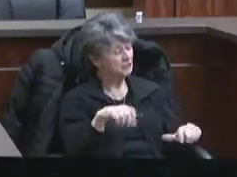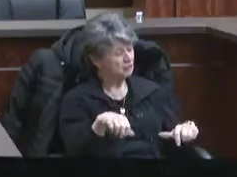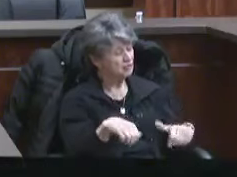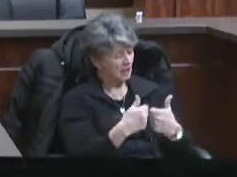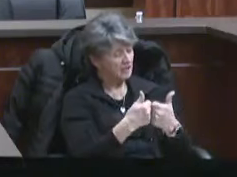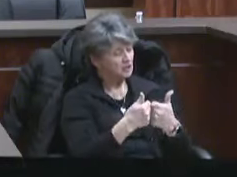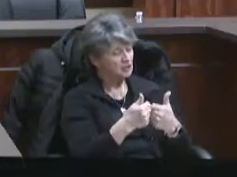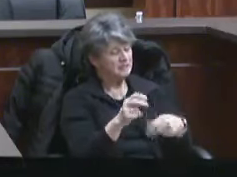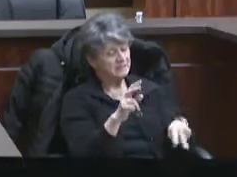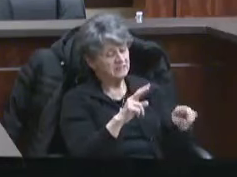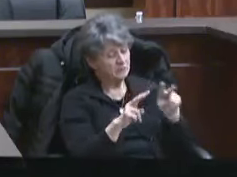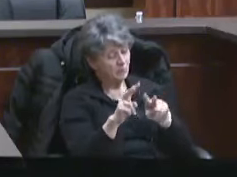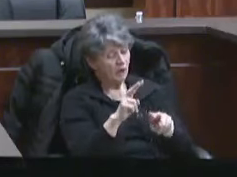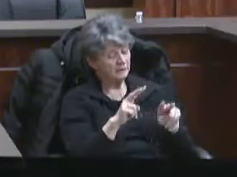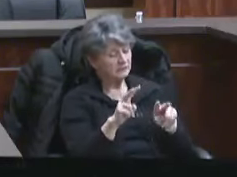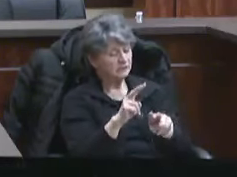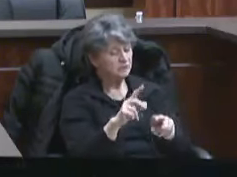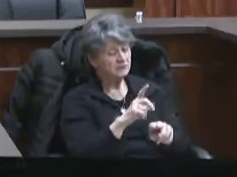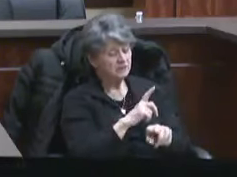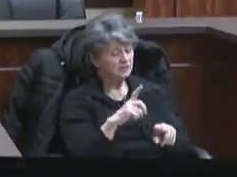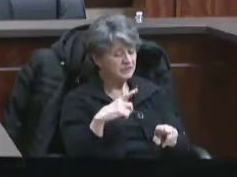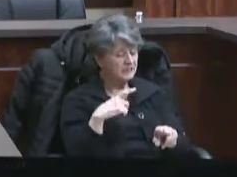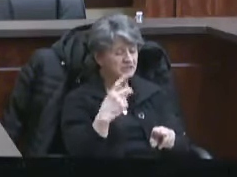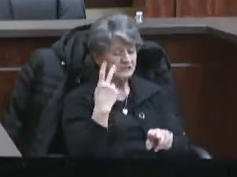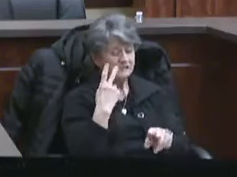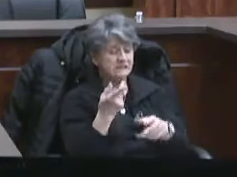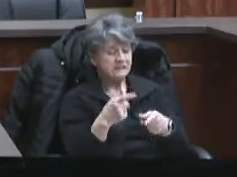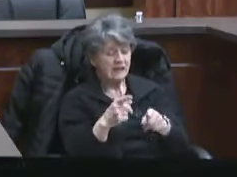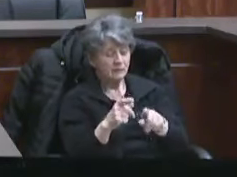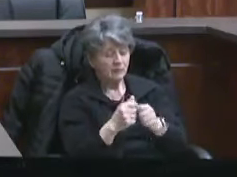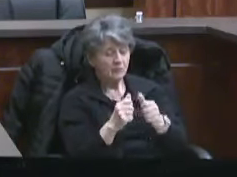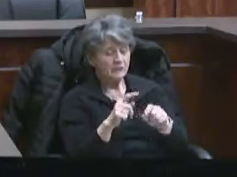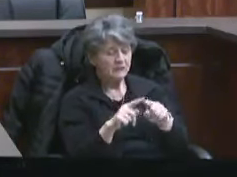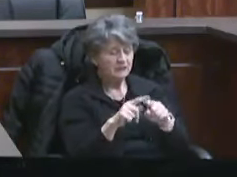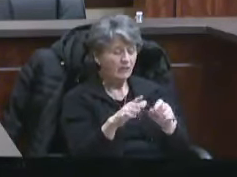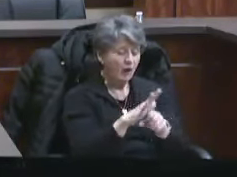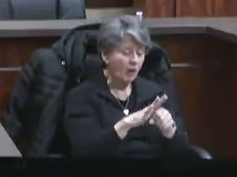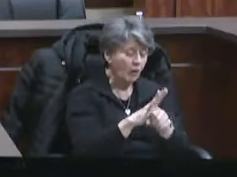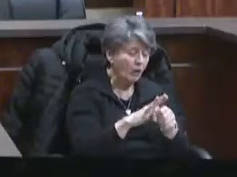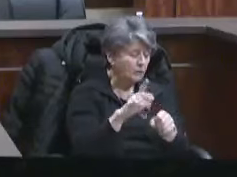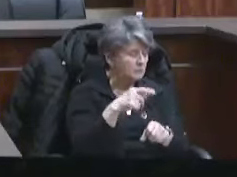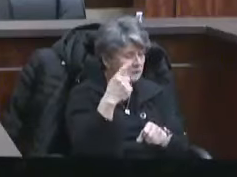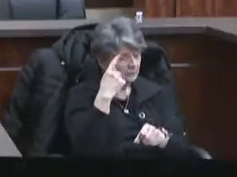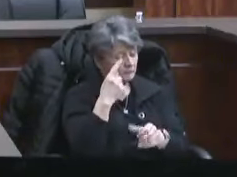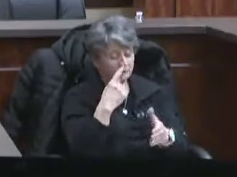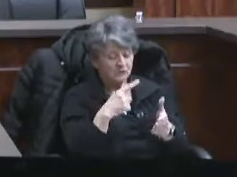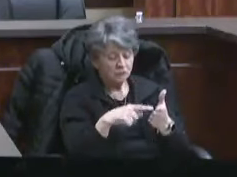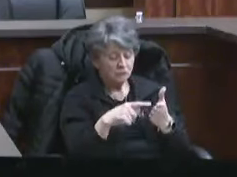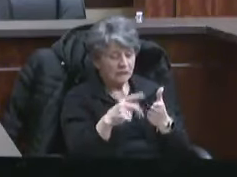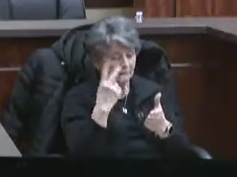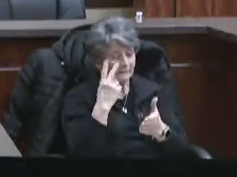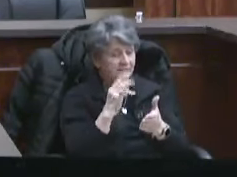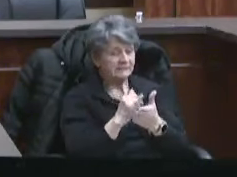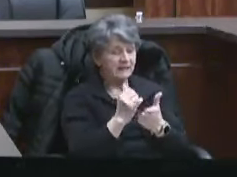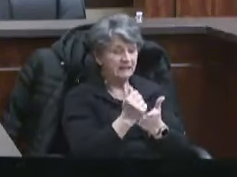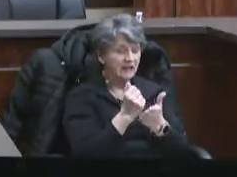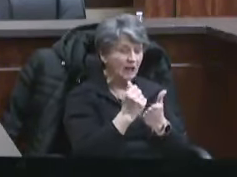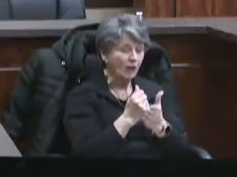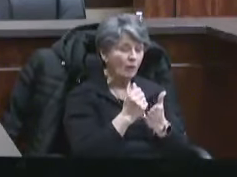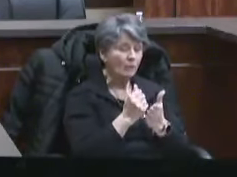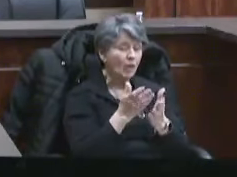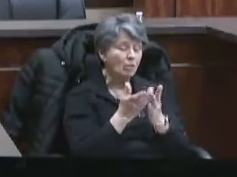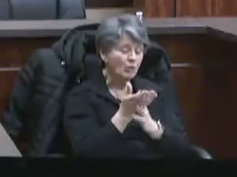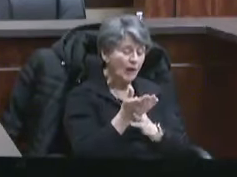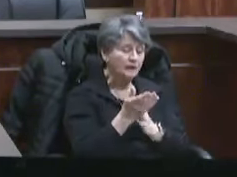the legislation, protect what municipalities have, and to work to make sure they help municipalities throughout